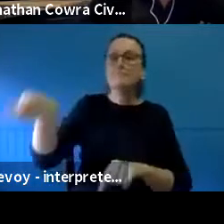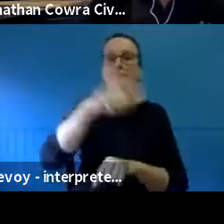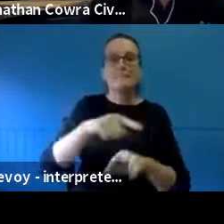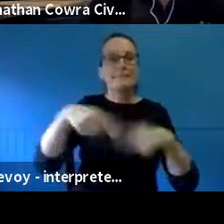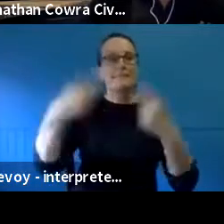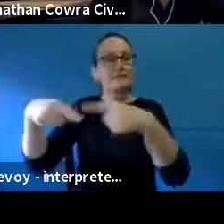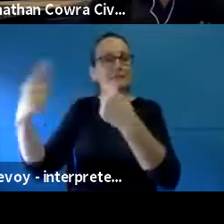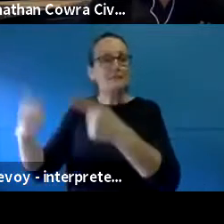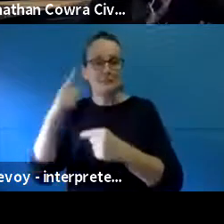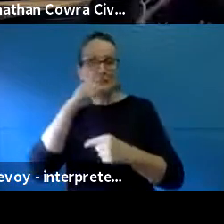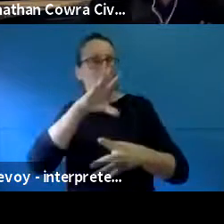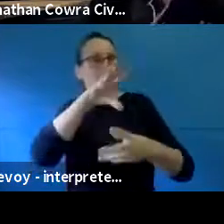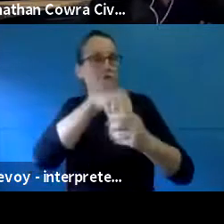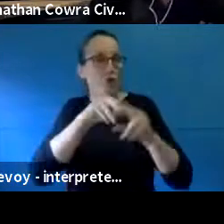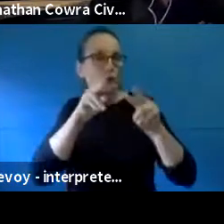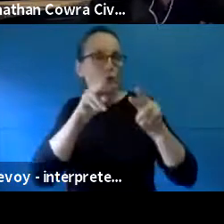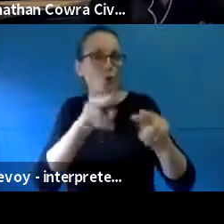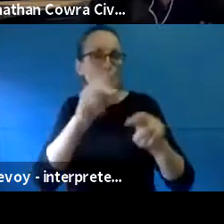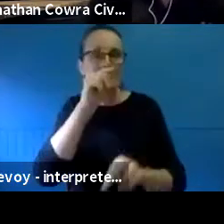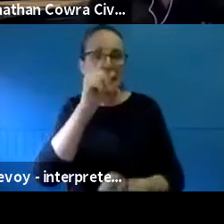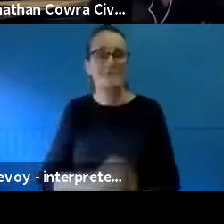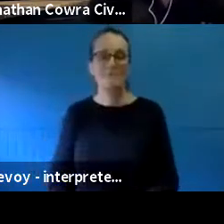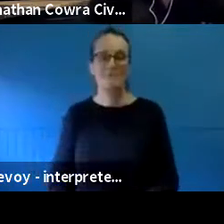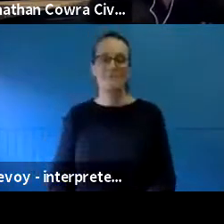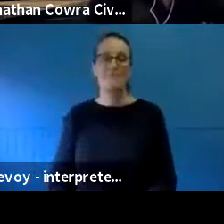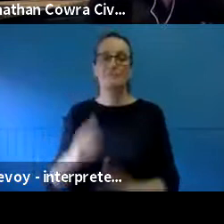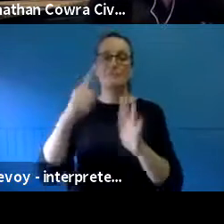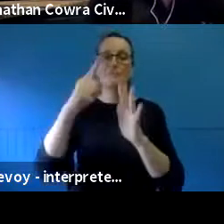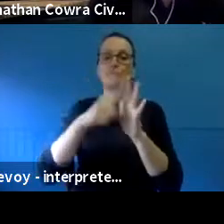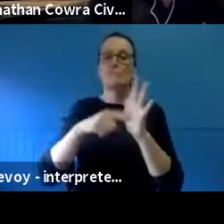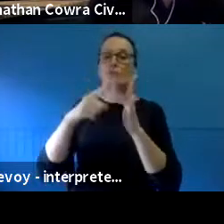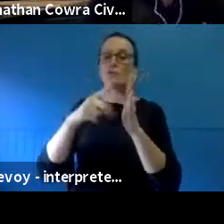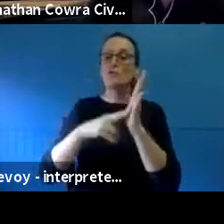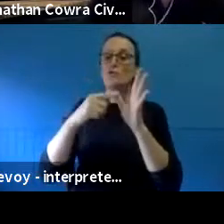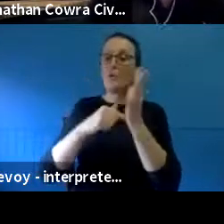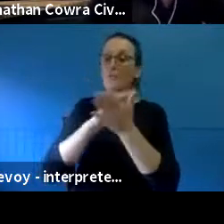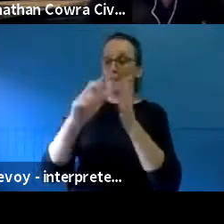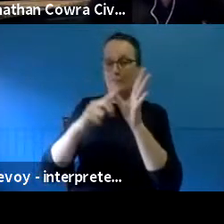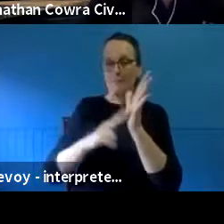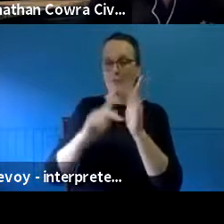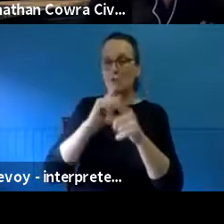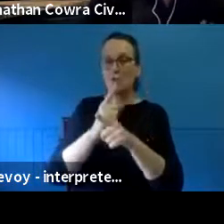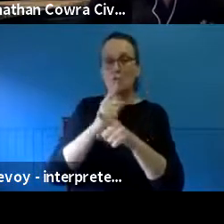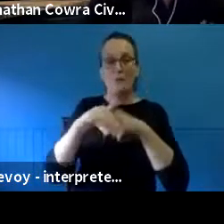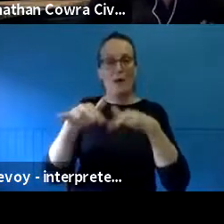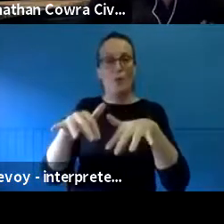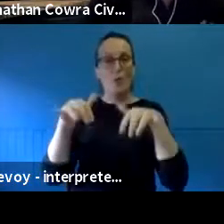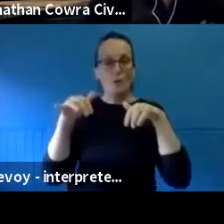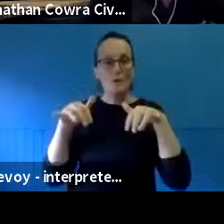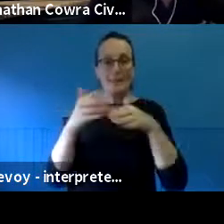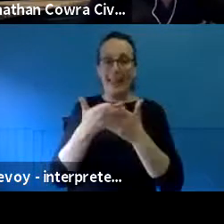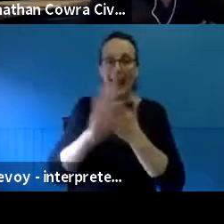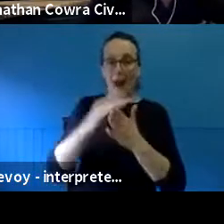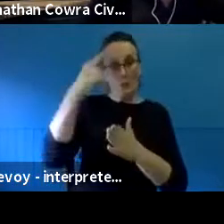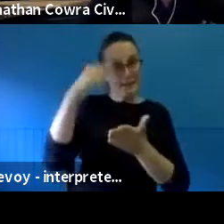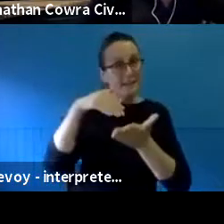audiences. Jonathan, speaking of audiences, what do you think are the benefits of digital engagement for regional